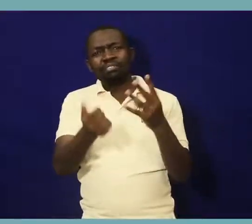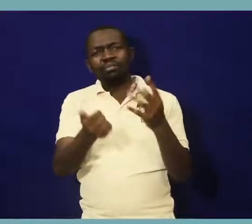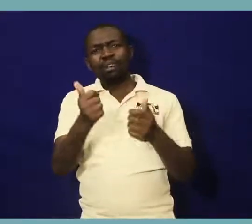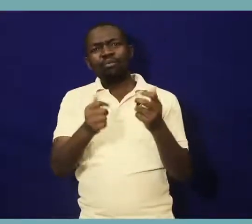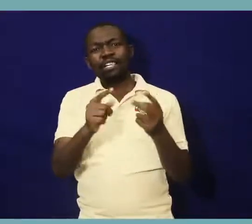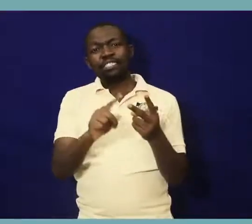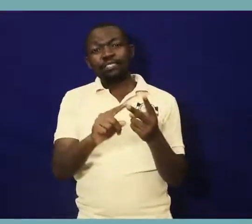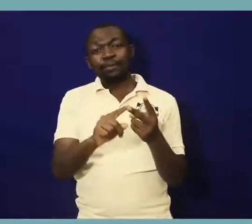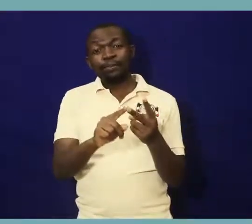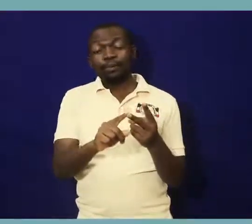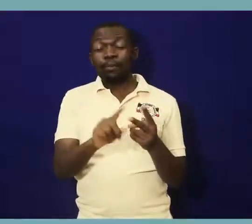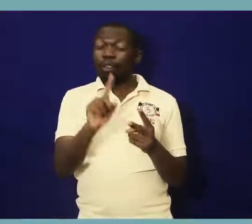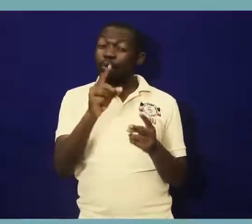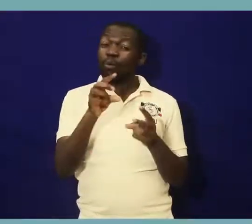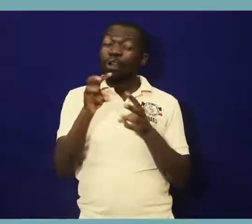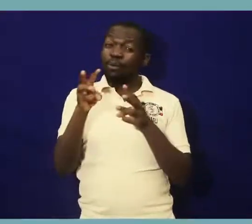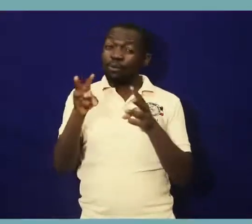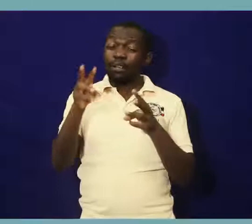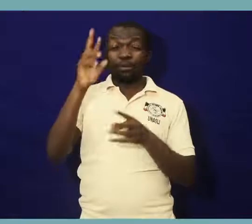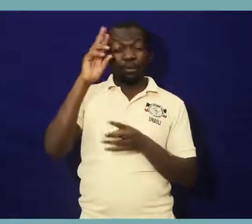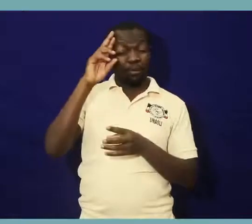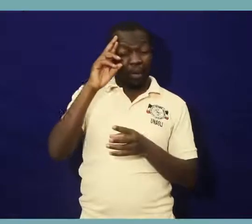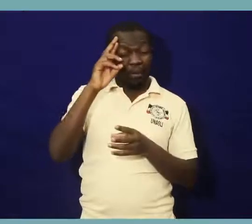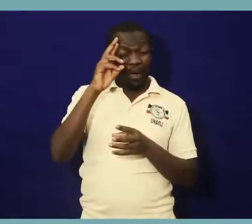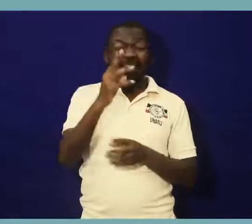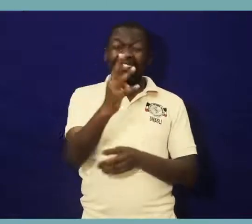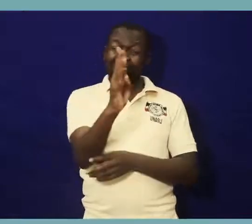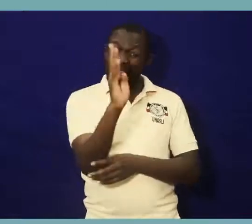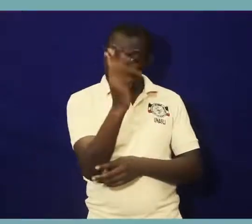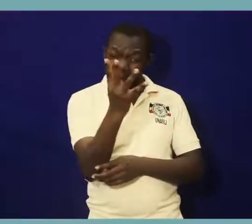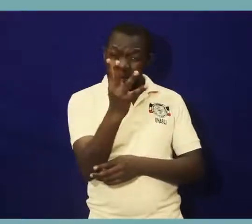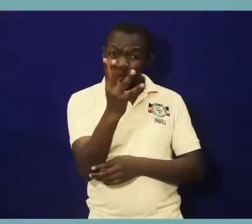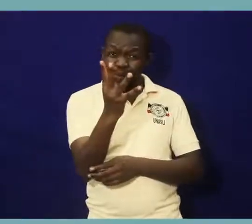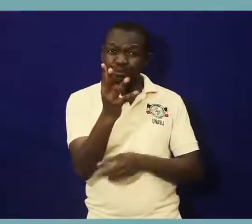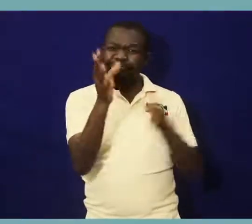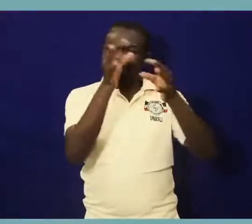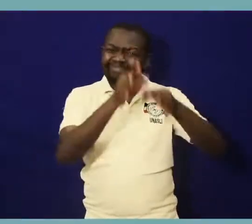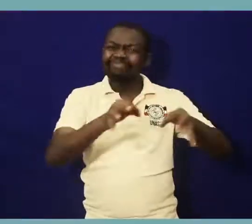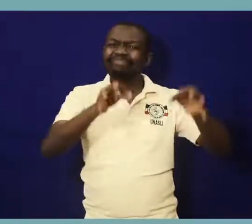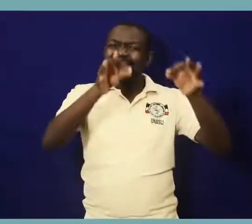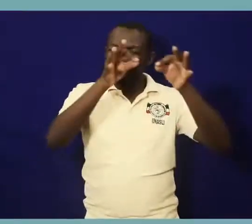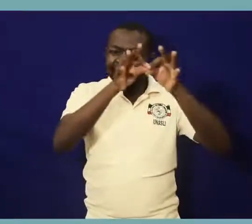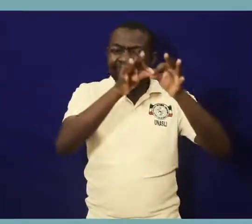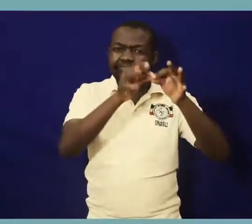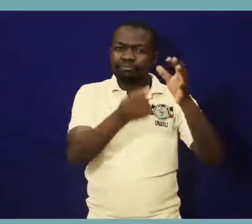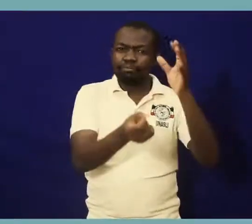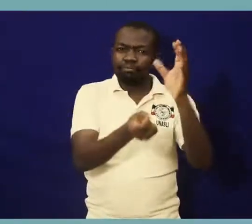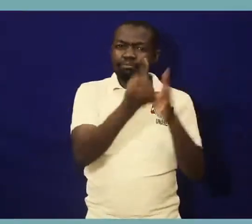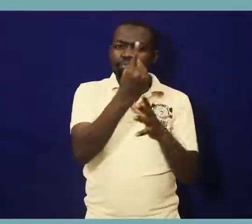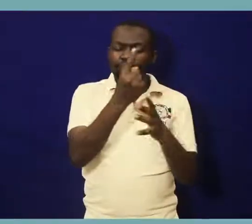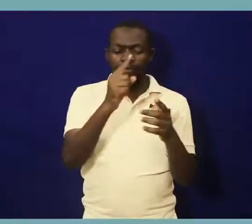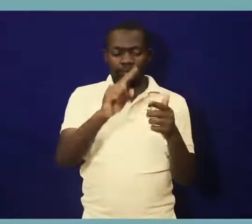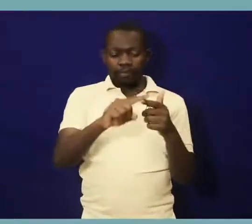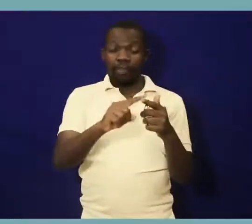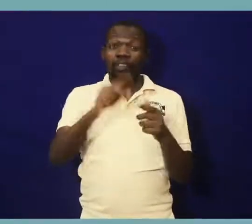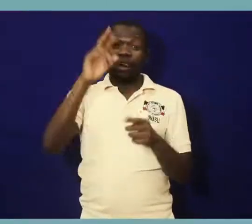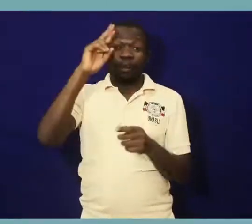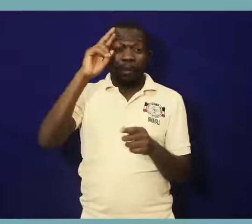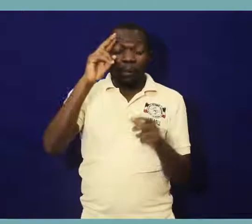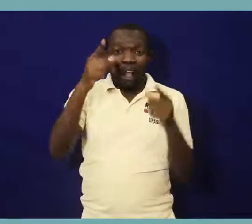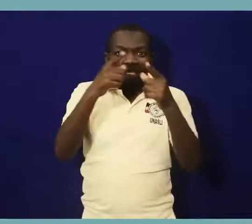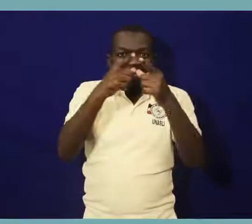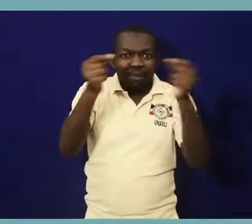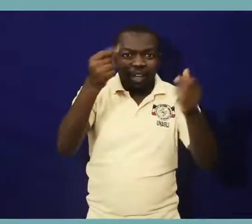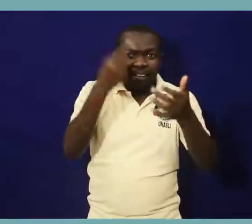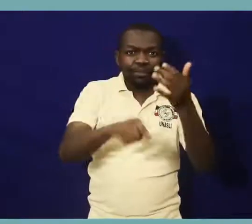Now, one way to remember the four main causes of World War I is to remember the word